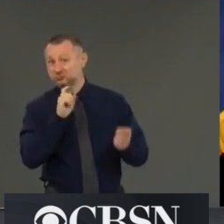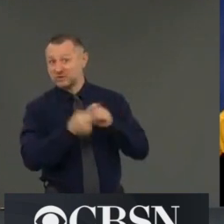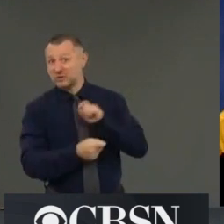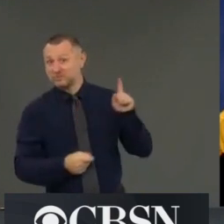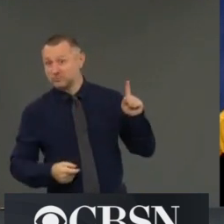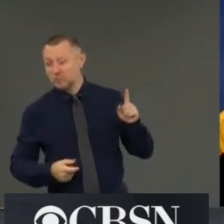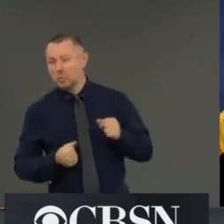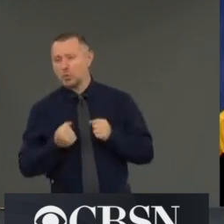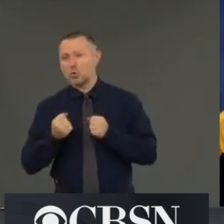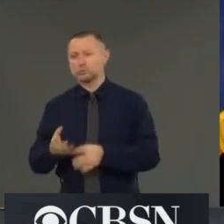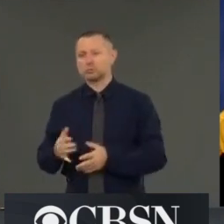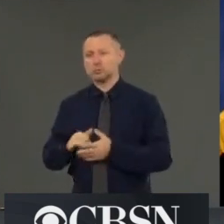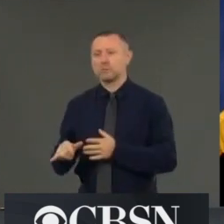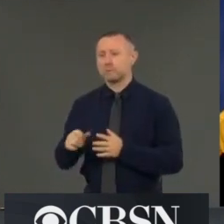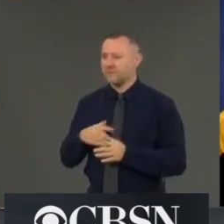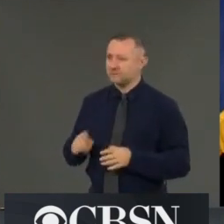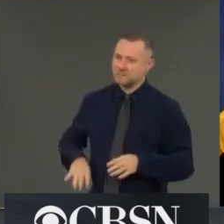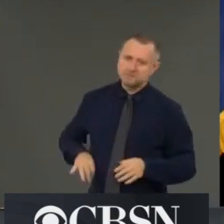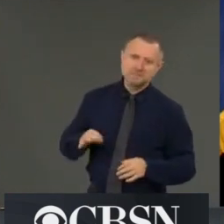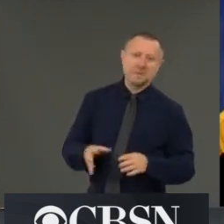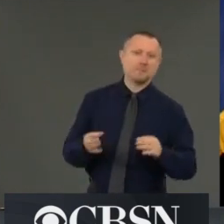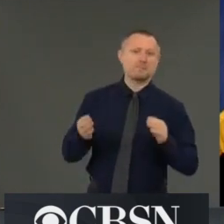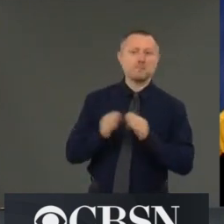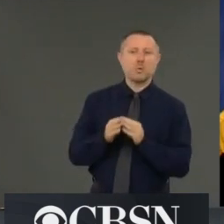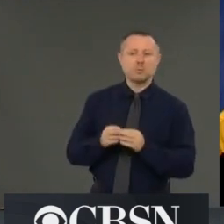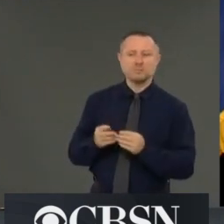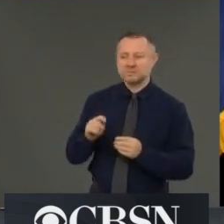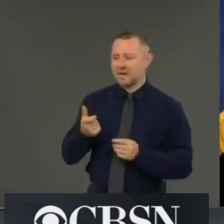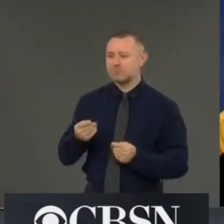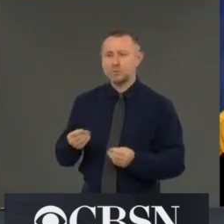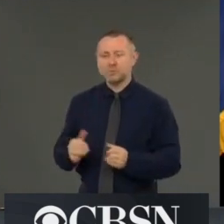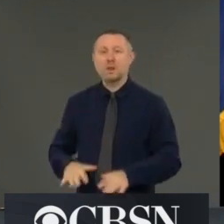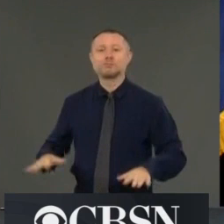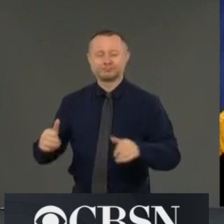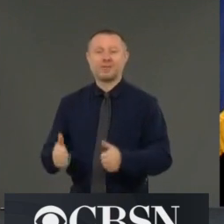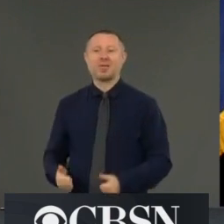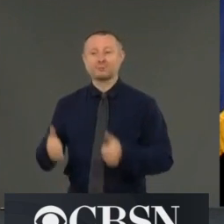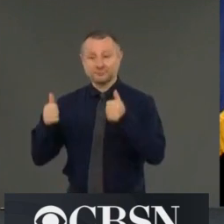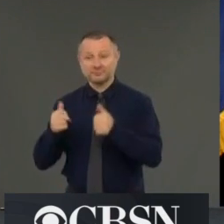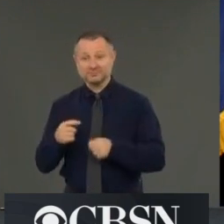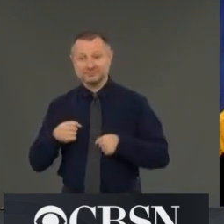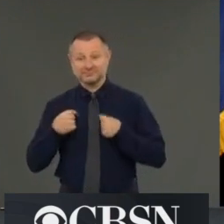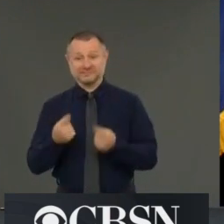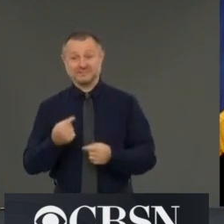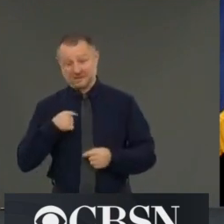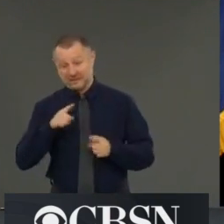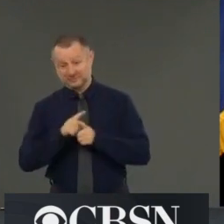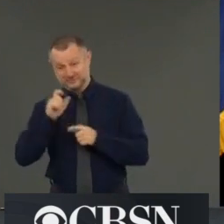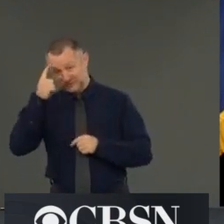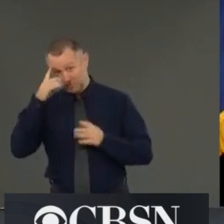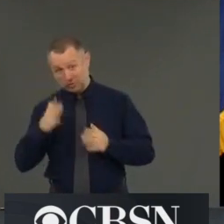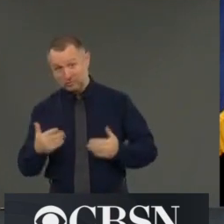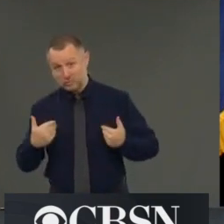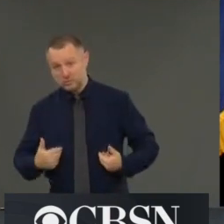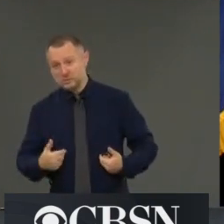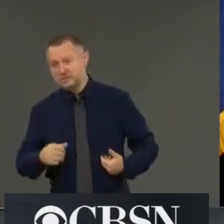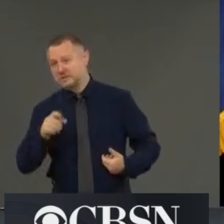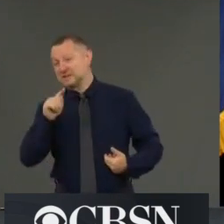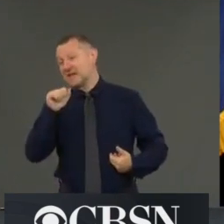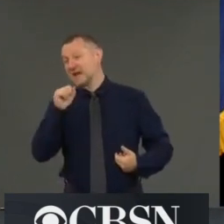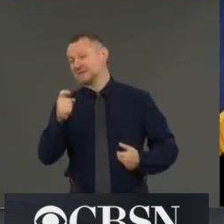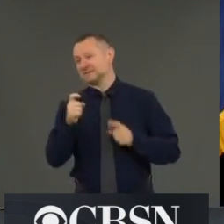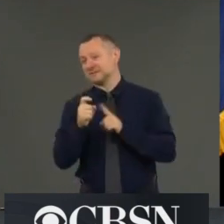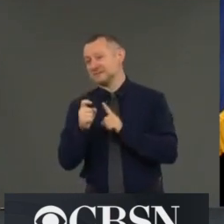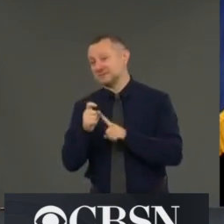New Yorkers, raised property taxes. Since I've been governor, taxes for every New Yorker have been